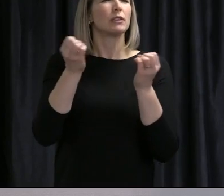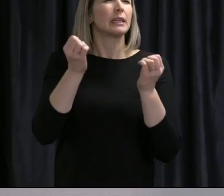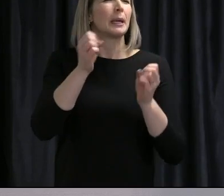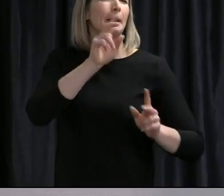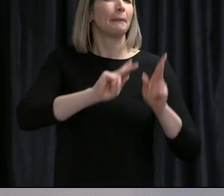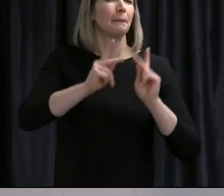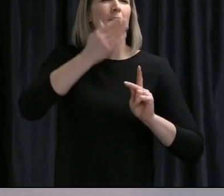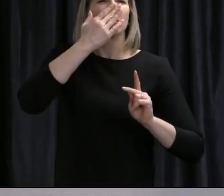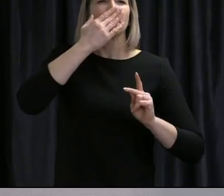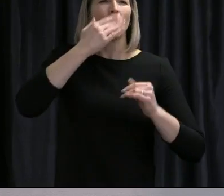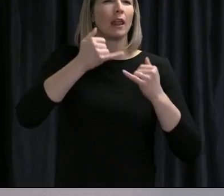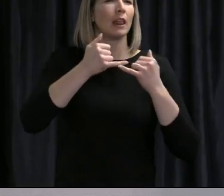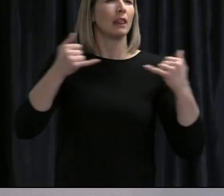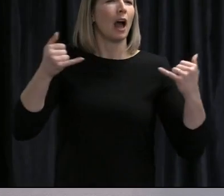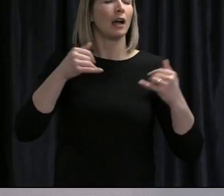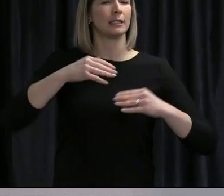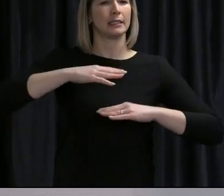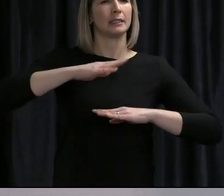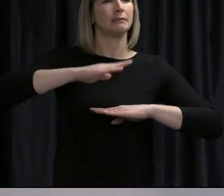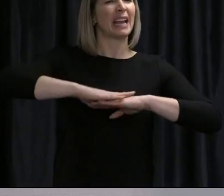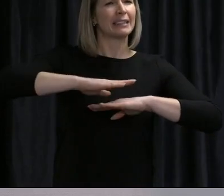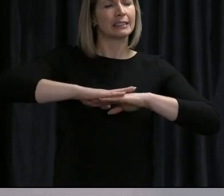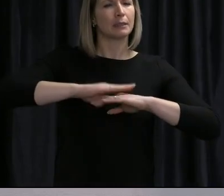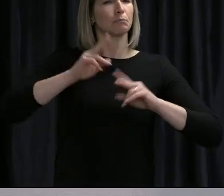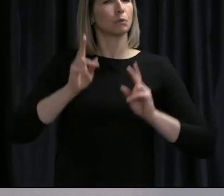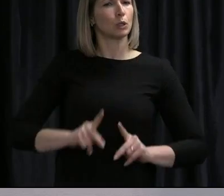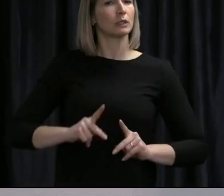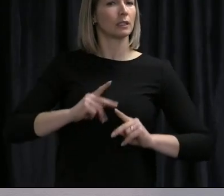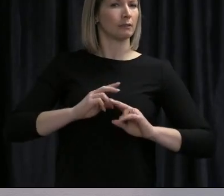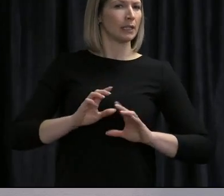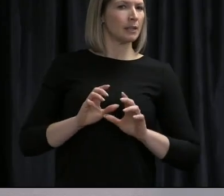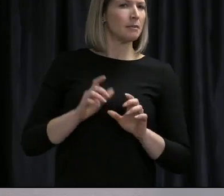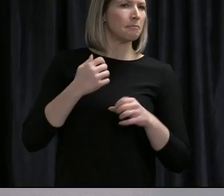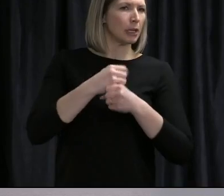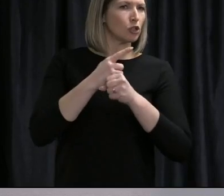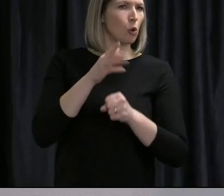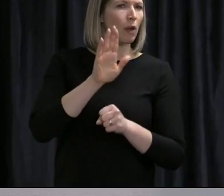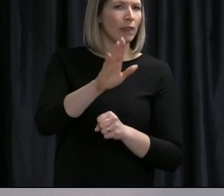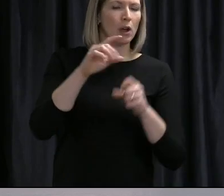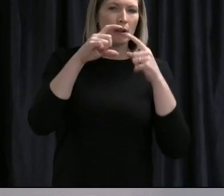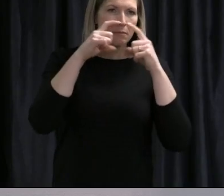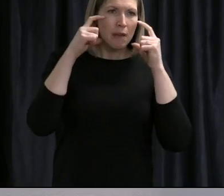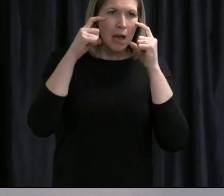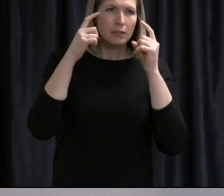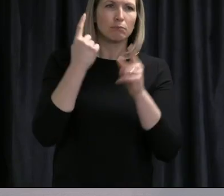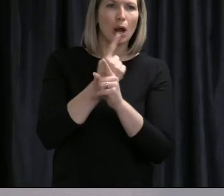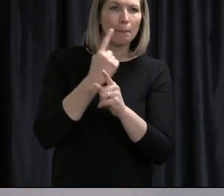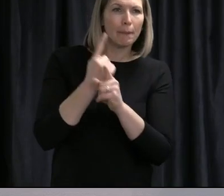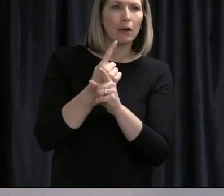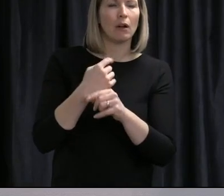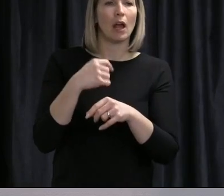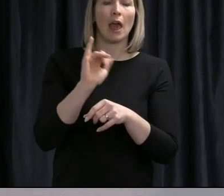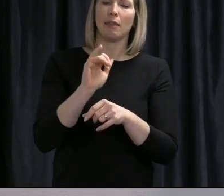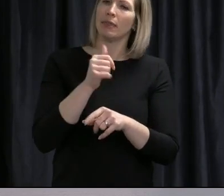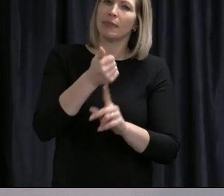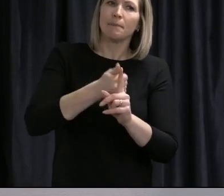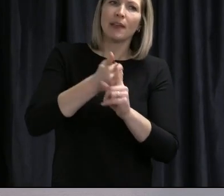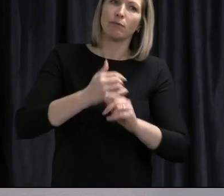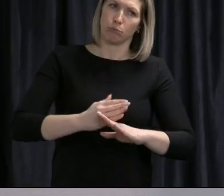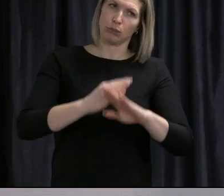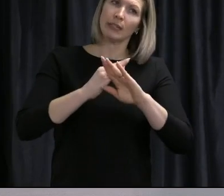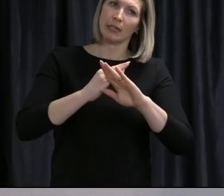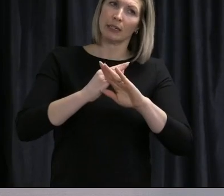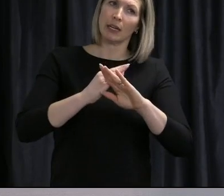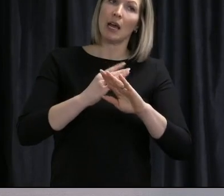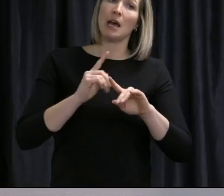So there may still yet be some people who have not had their fit testing to make sure their mask is appropriately sized, but that number should be